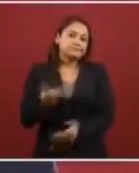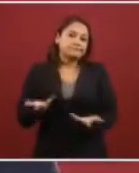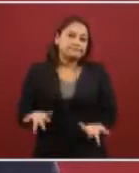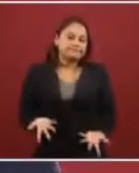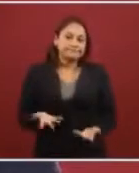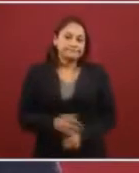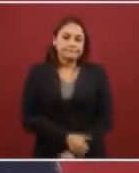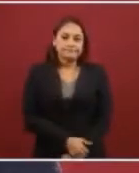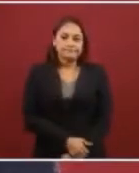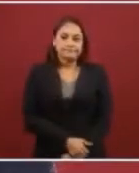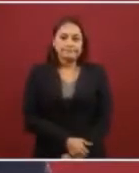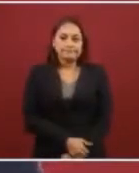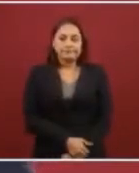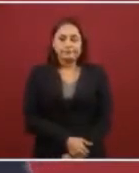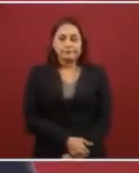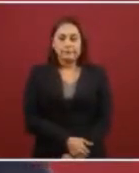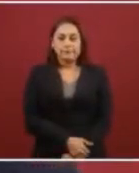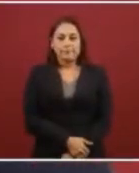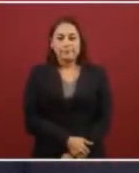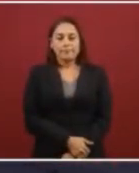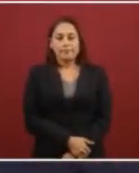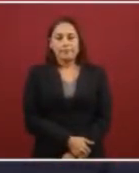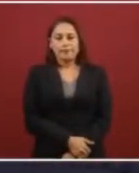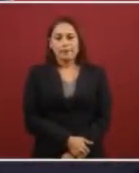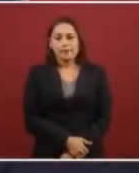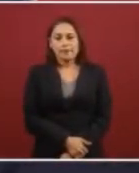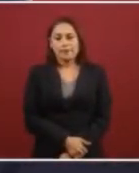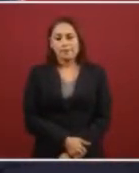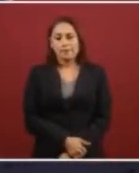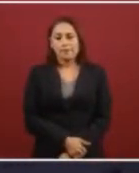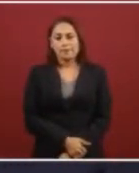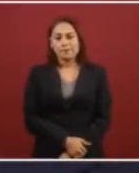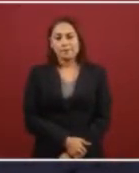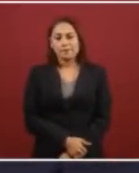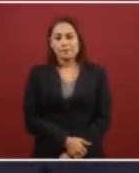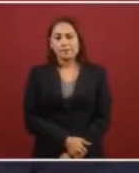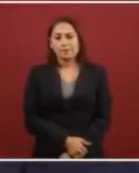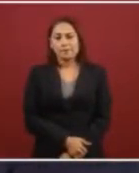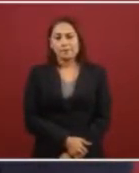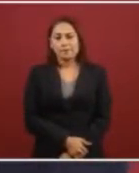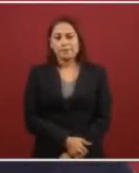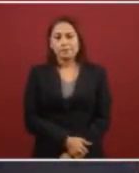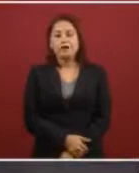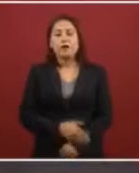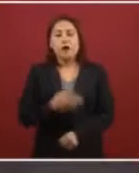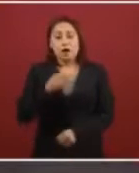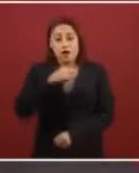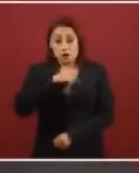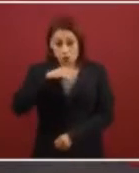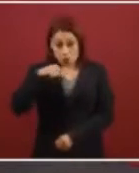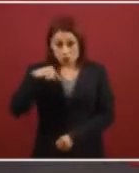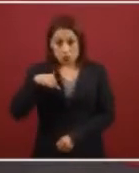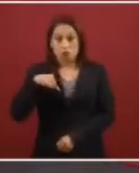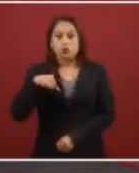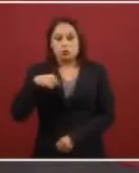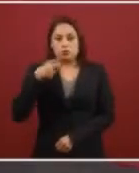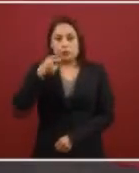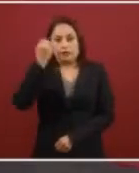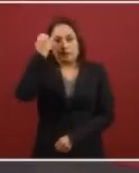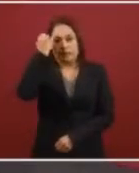Esto es lo que vamos a plantear. That's what we're